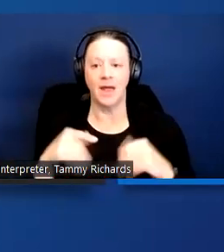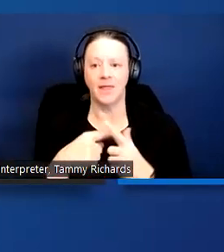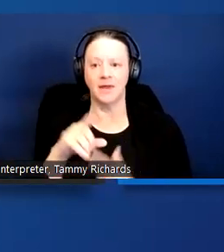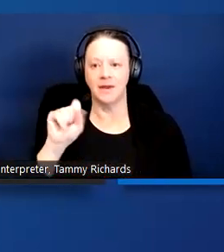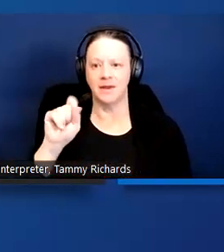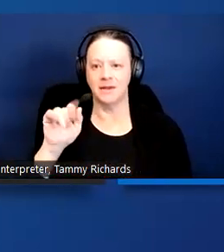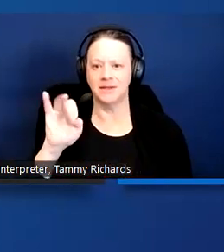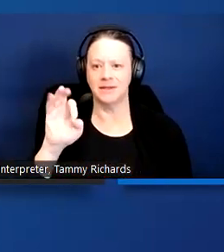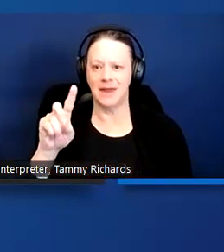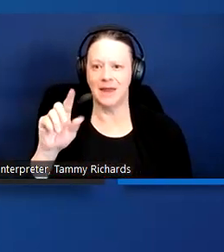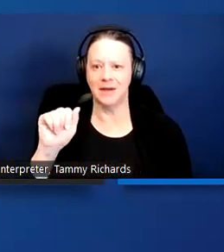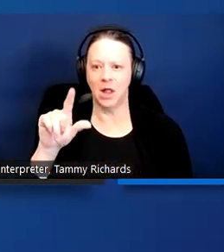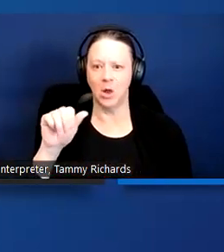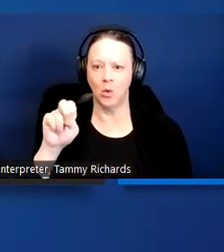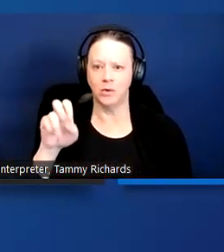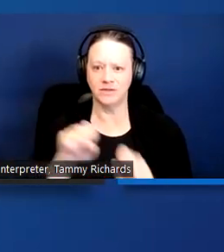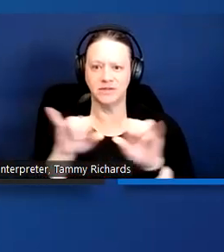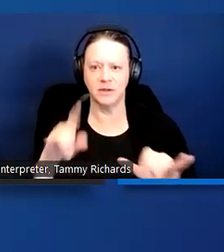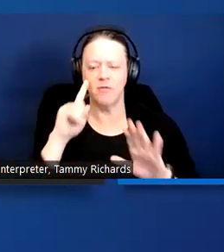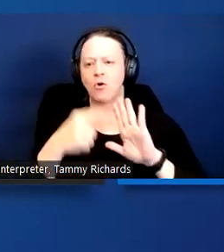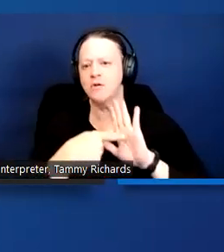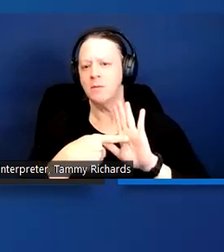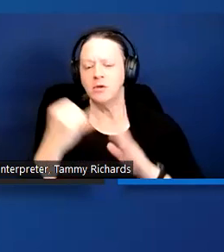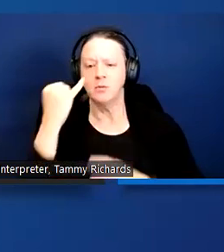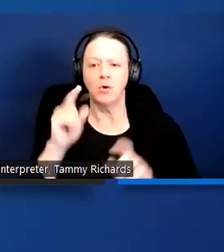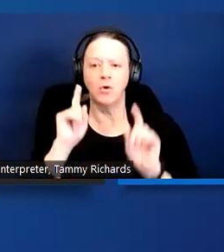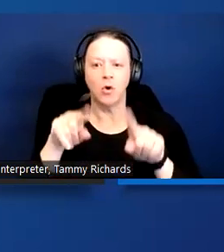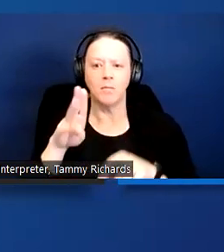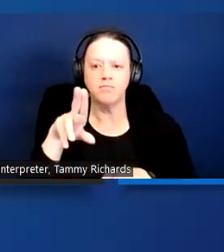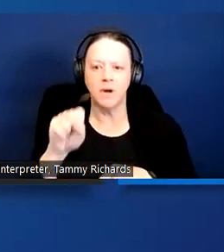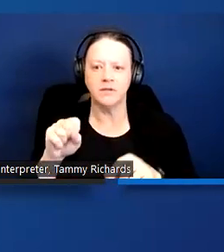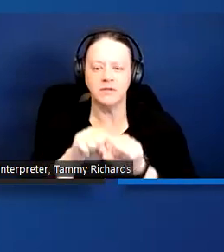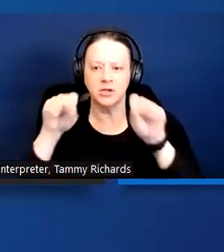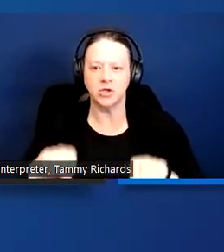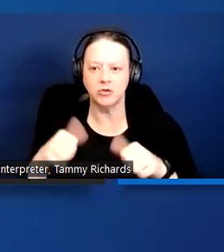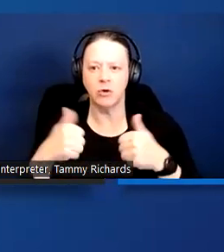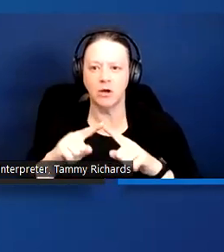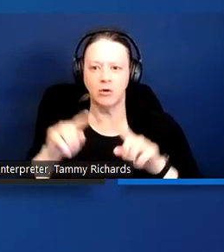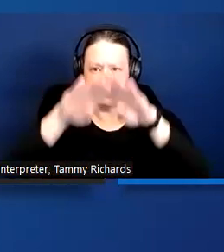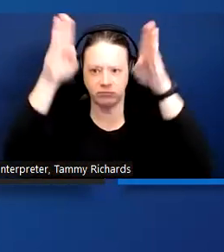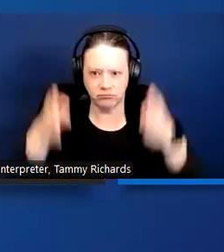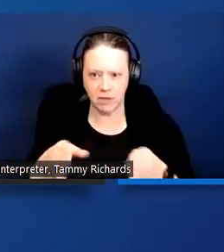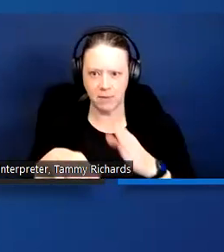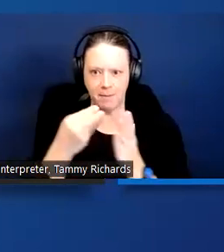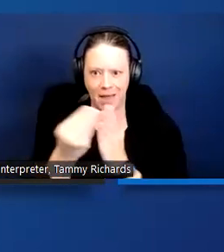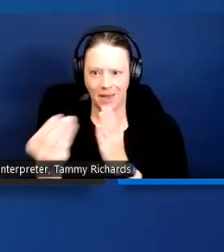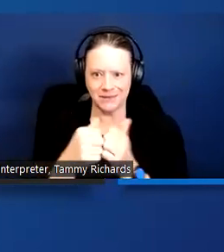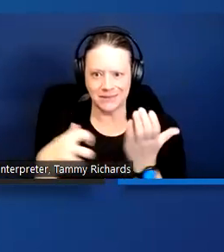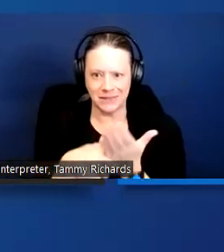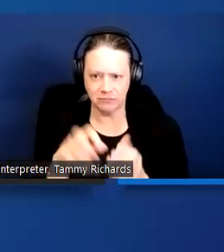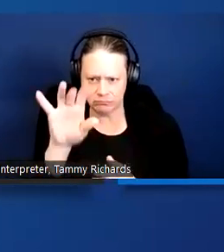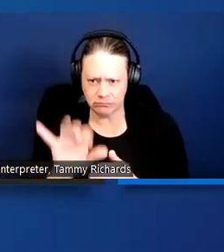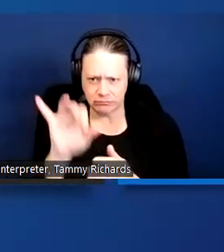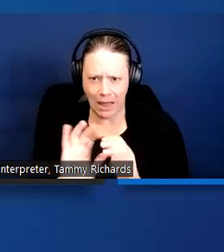to things like kiosks, like if you're at the bus station trying to buy a ticket, or at the airport trying to check